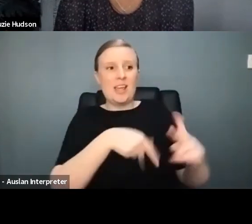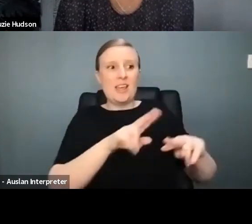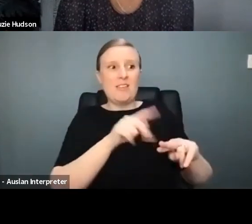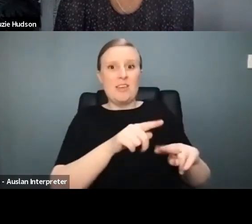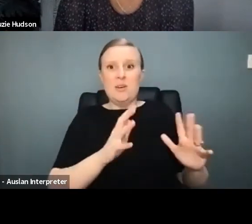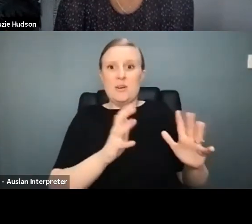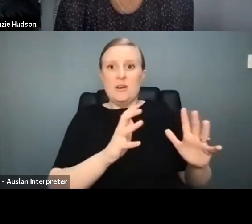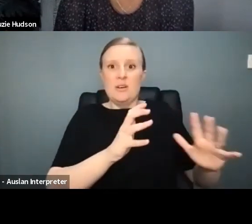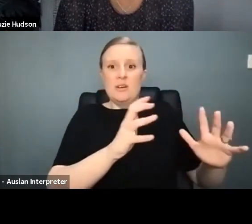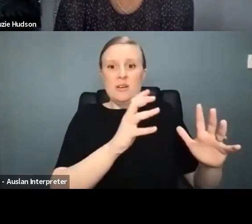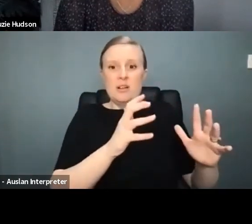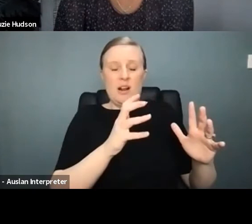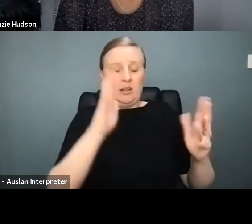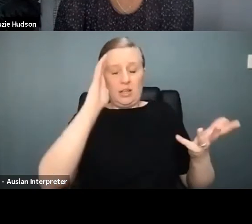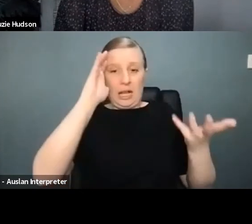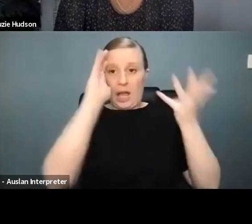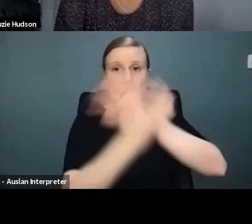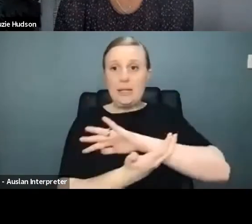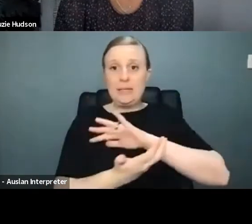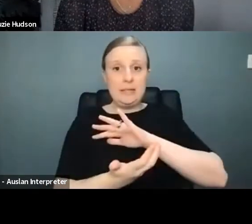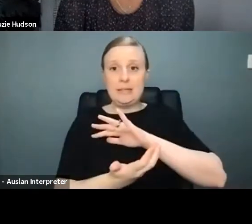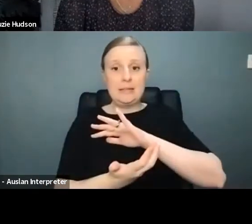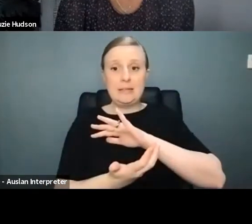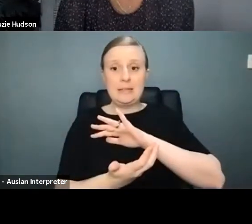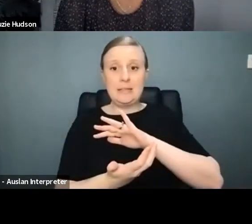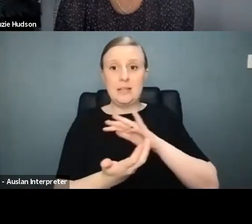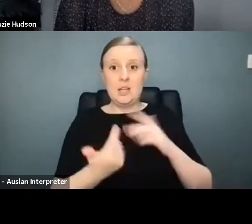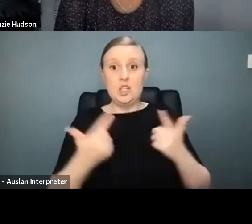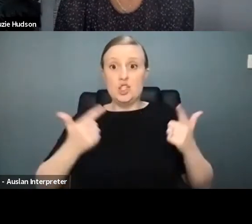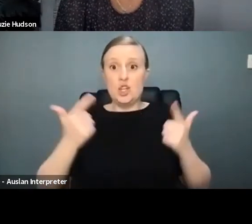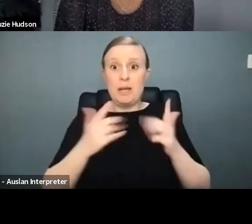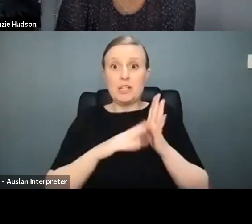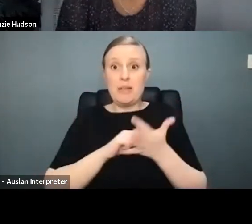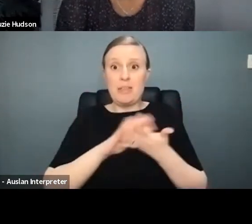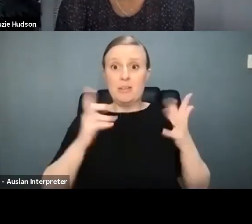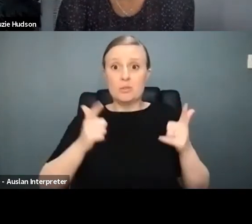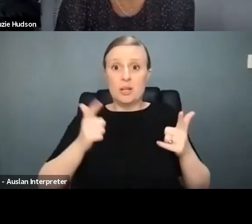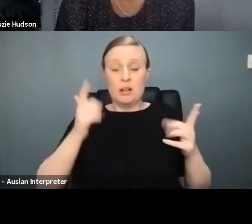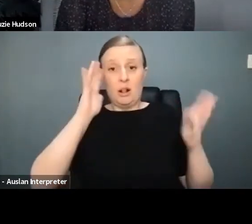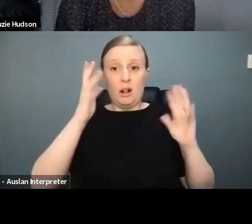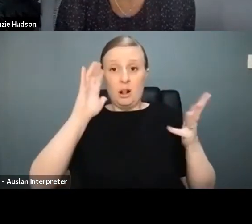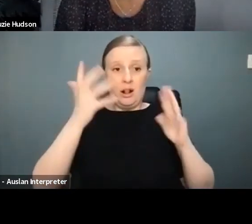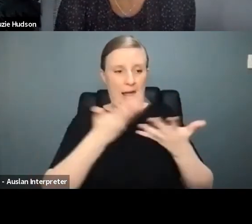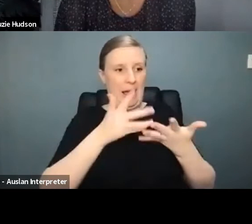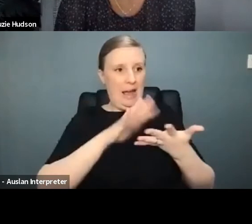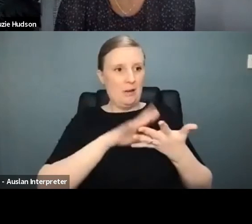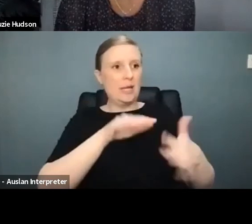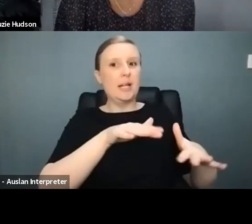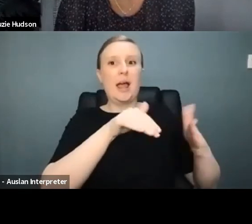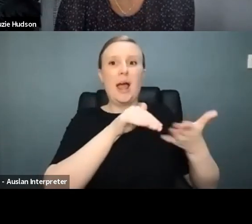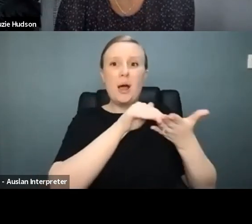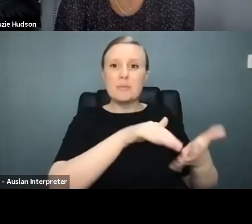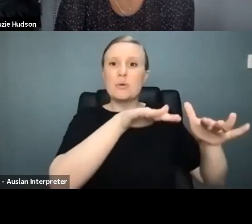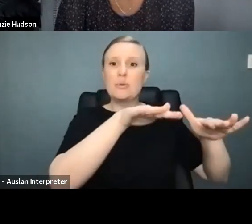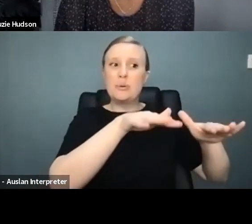of really kind of chaotic, I've taken too much methamphetamine thing that happens, and